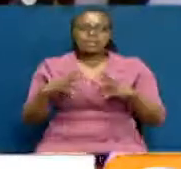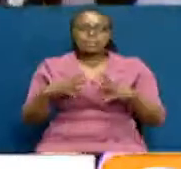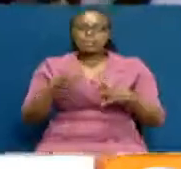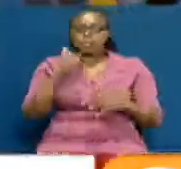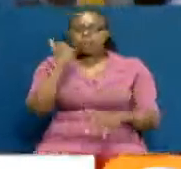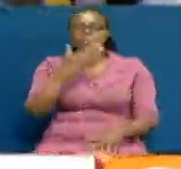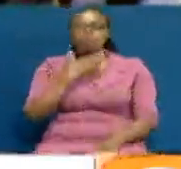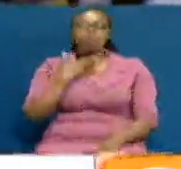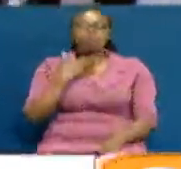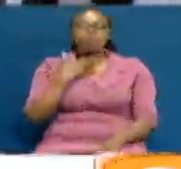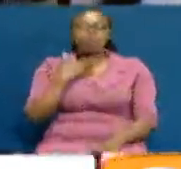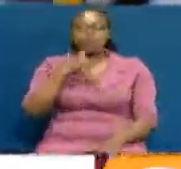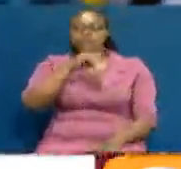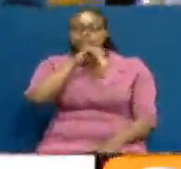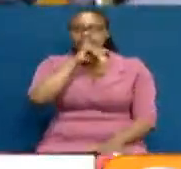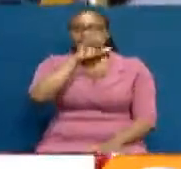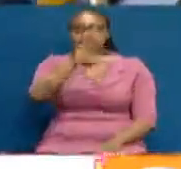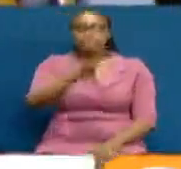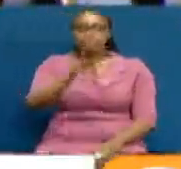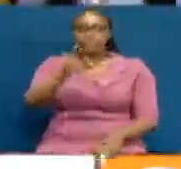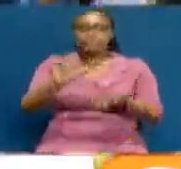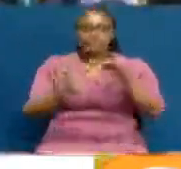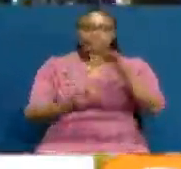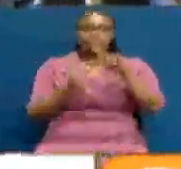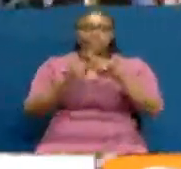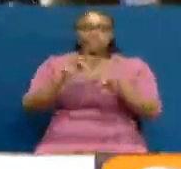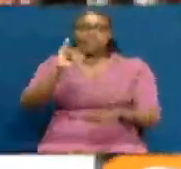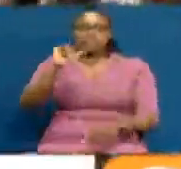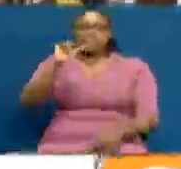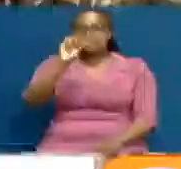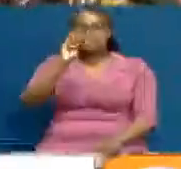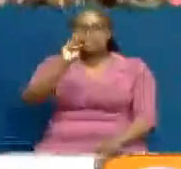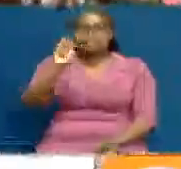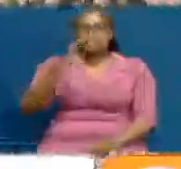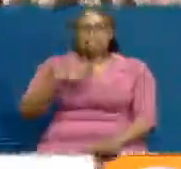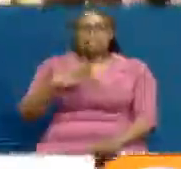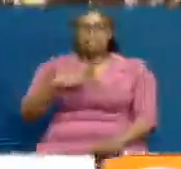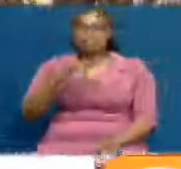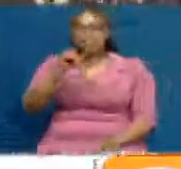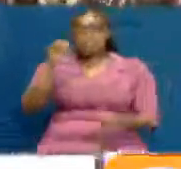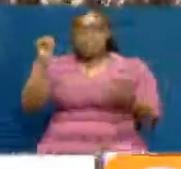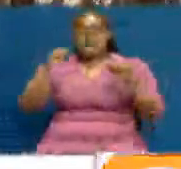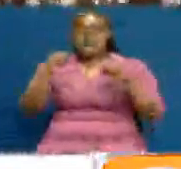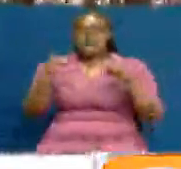wanataka Raila achague waziri kutoka kwa Igembe.